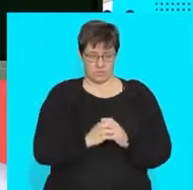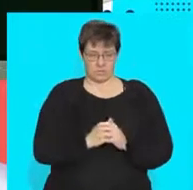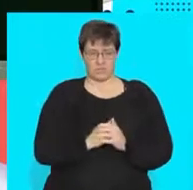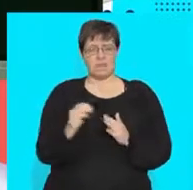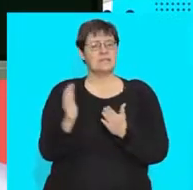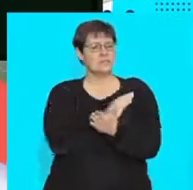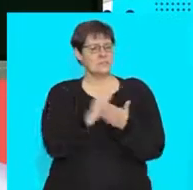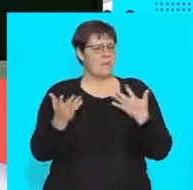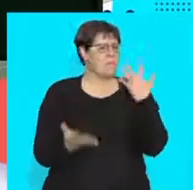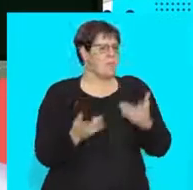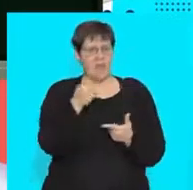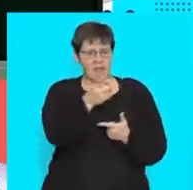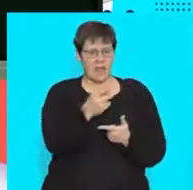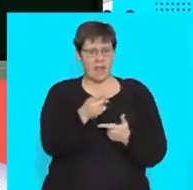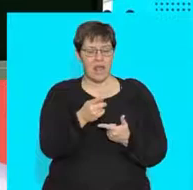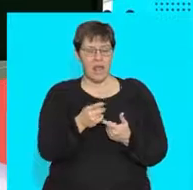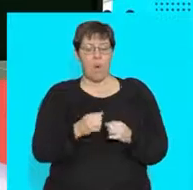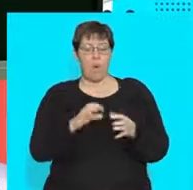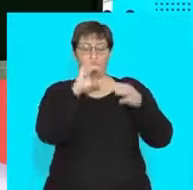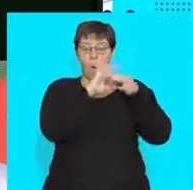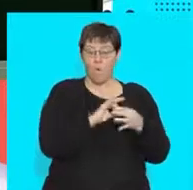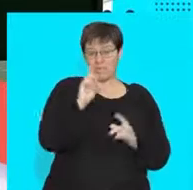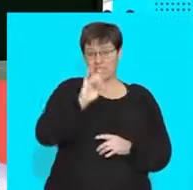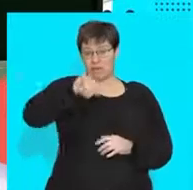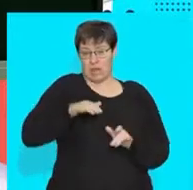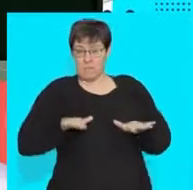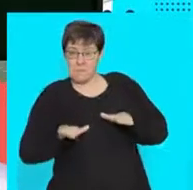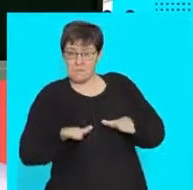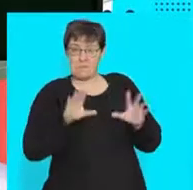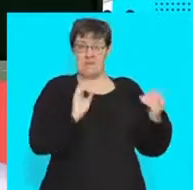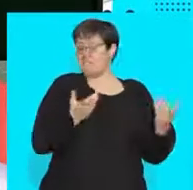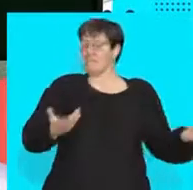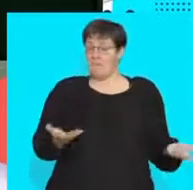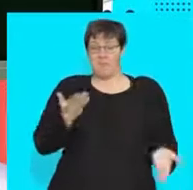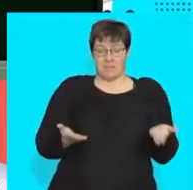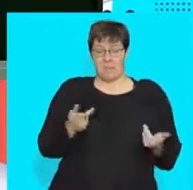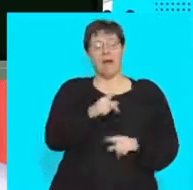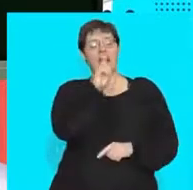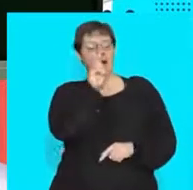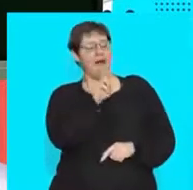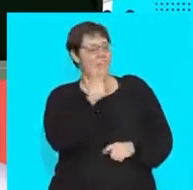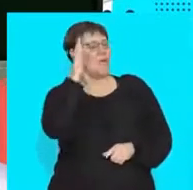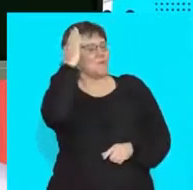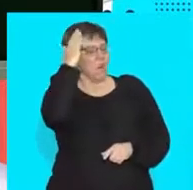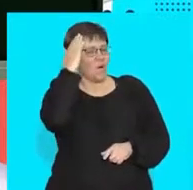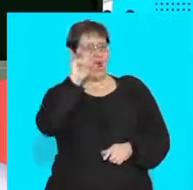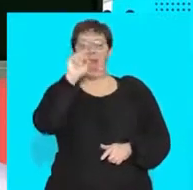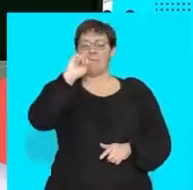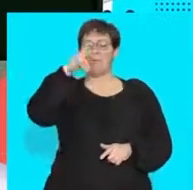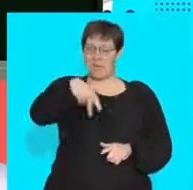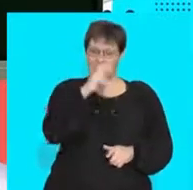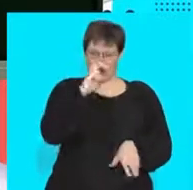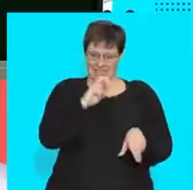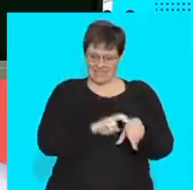Some of you have maybe a sound system at home, you're a DJ or something like that, and you know that you have to have an amplifier to make